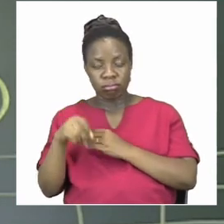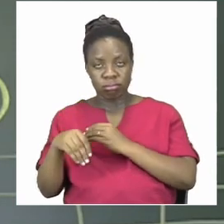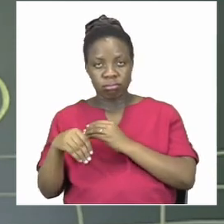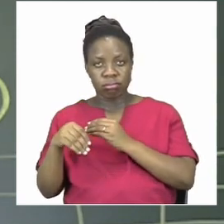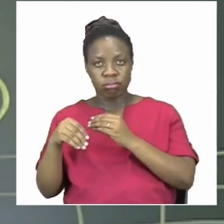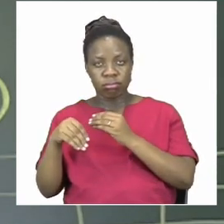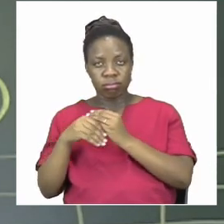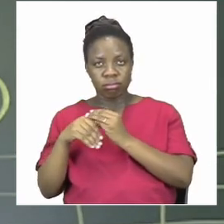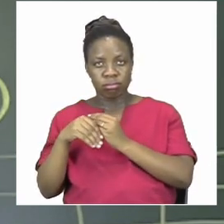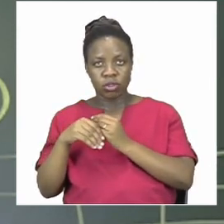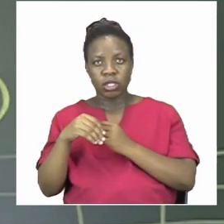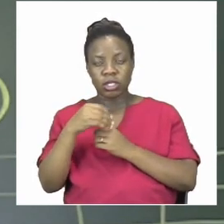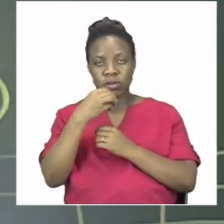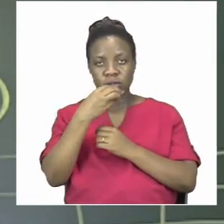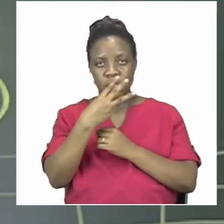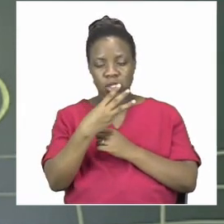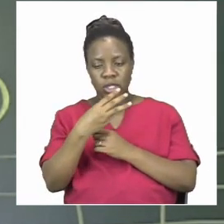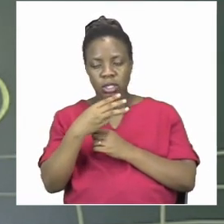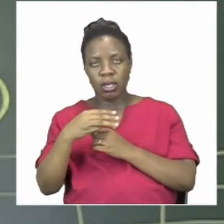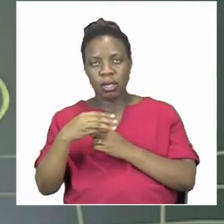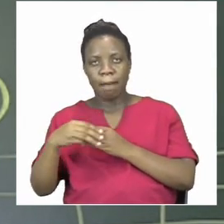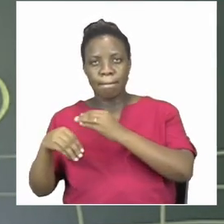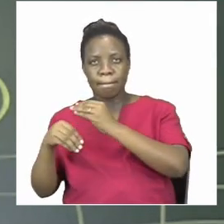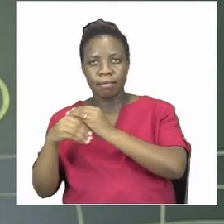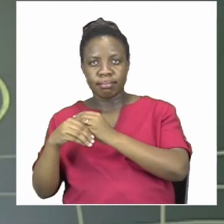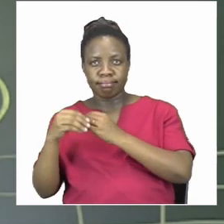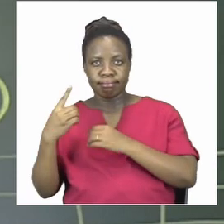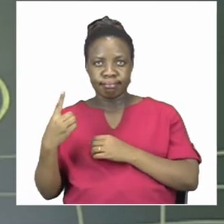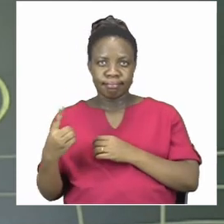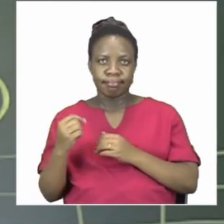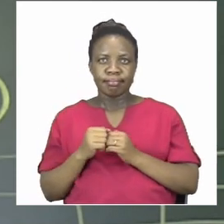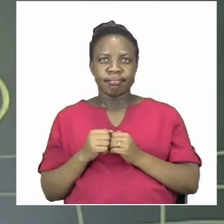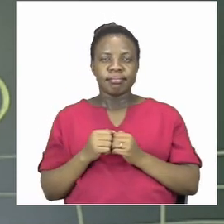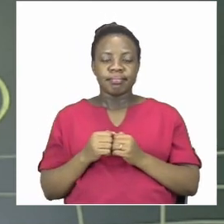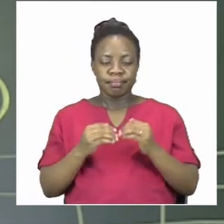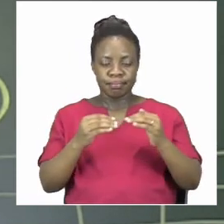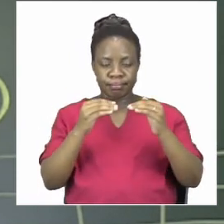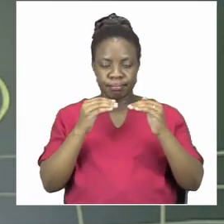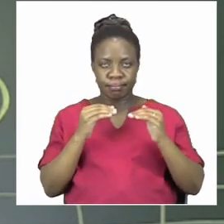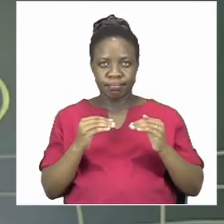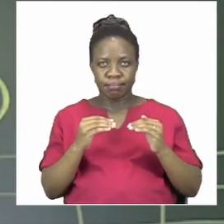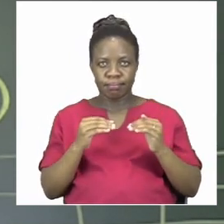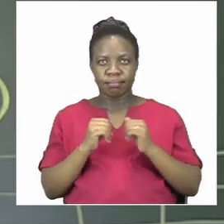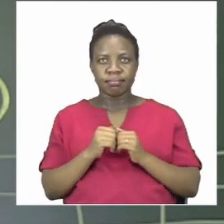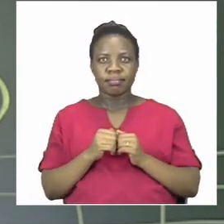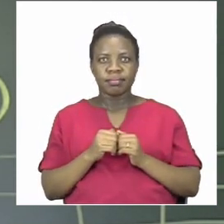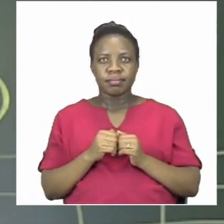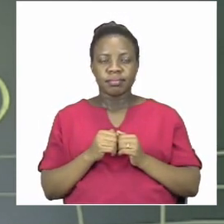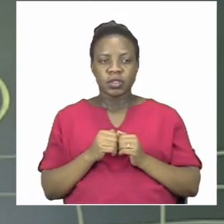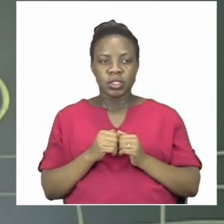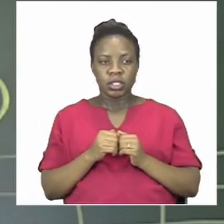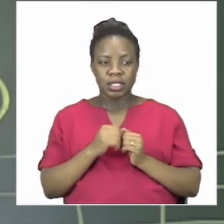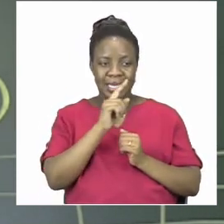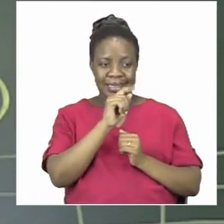see? Now our next step is to add up our tens and then we also add up